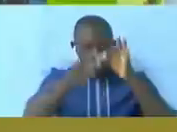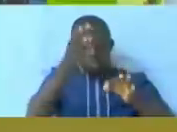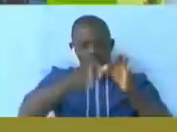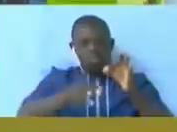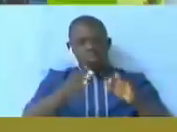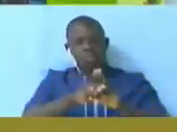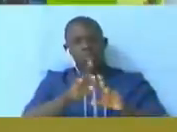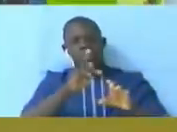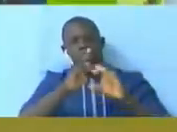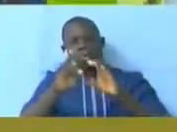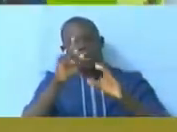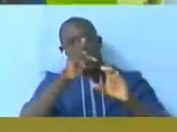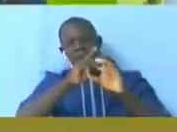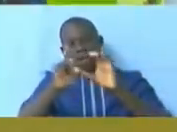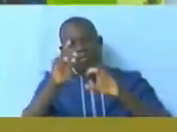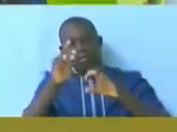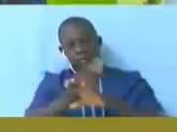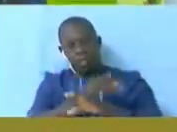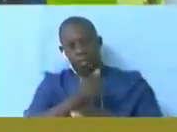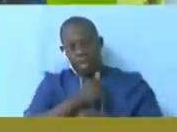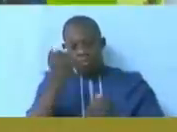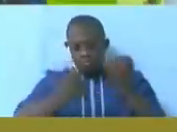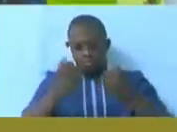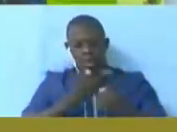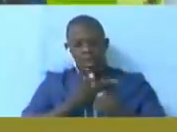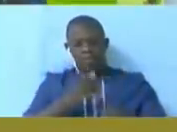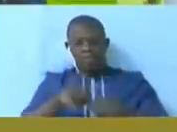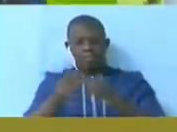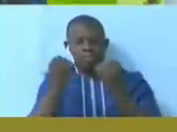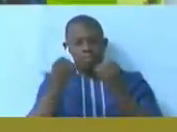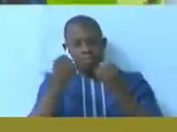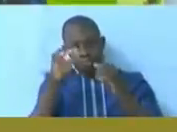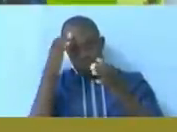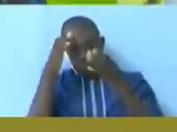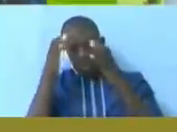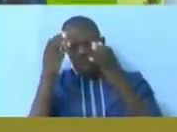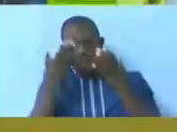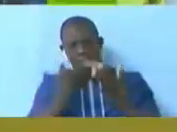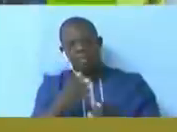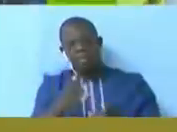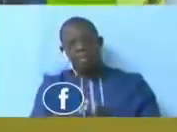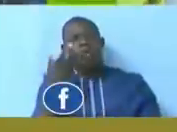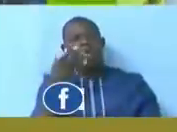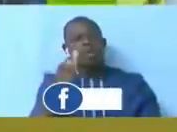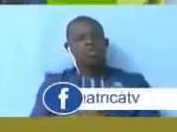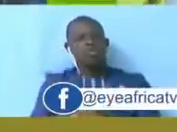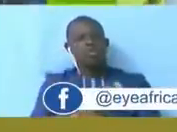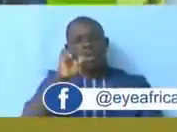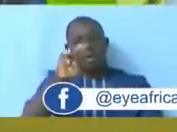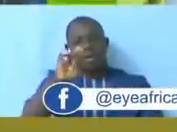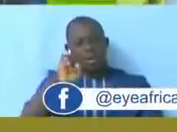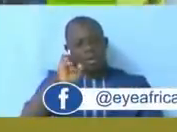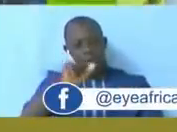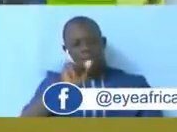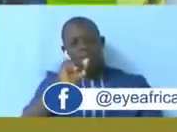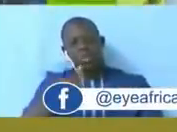Court. My vehicle had a breakdown. That was when Jesus' case was